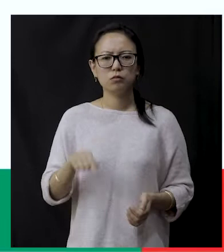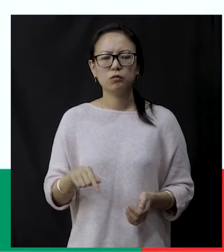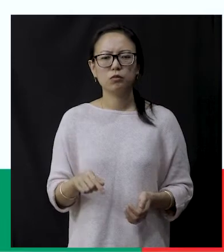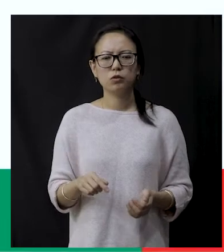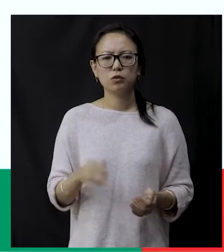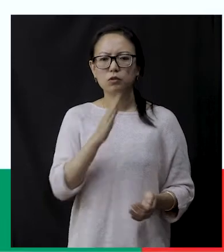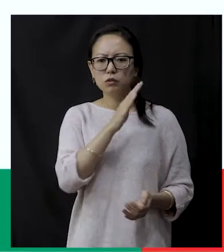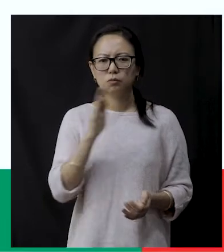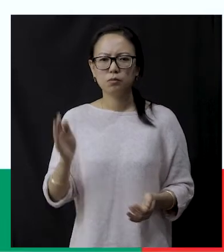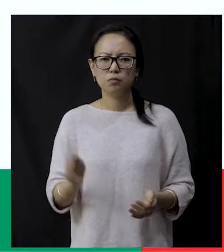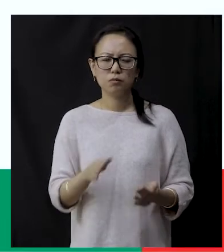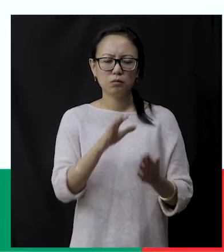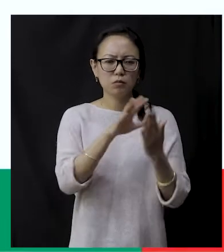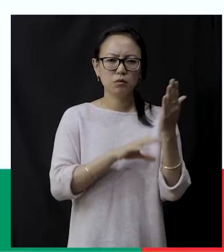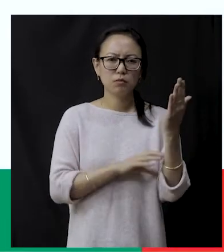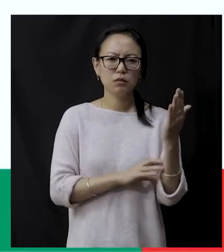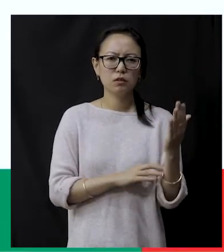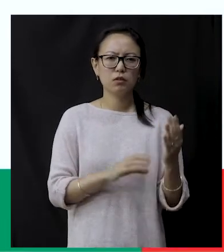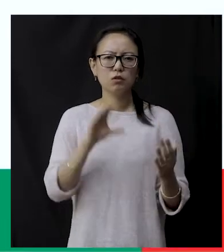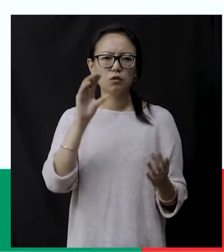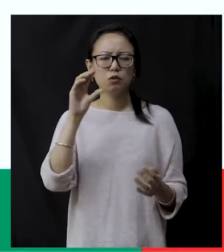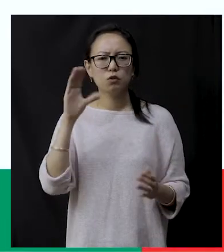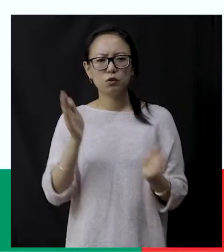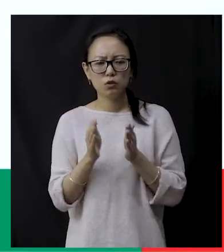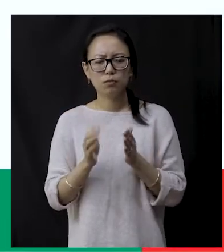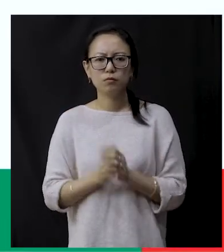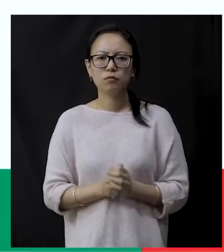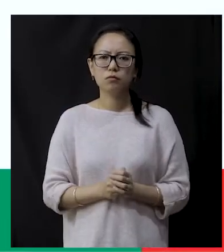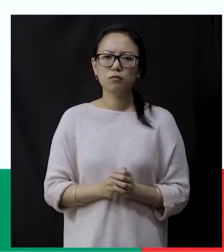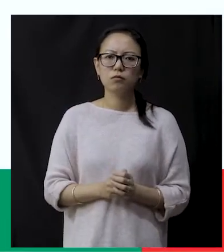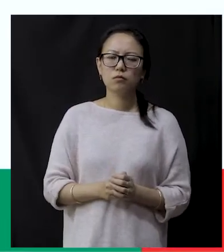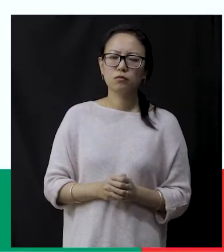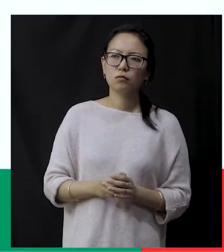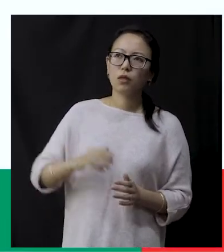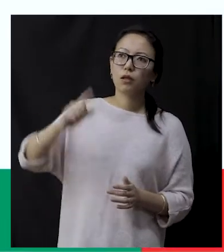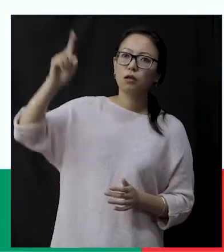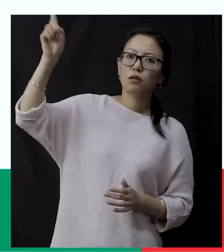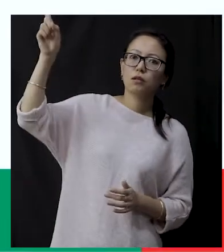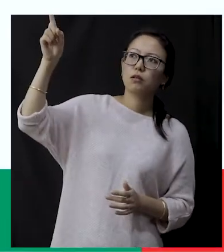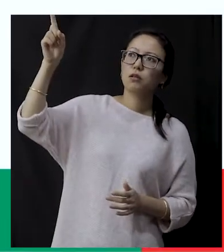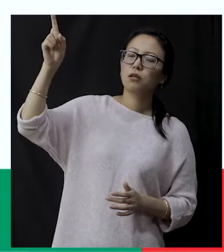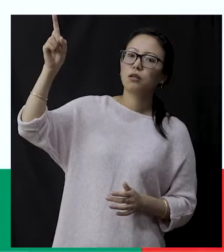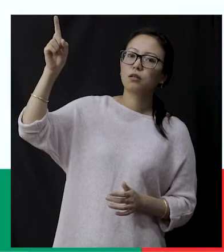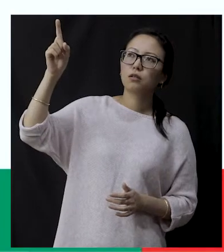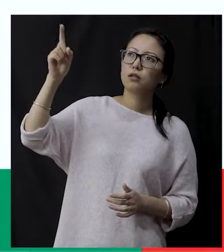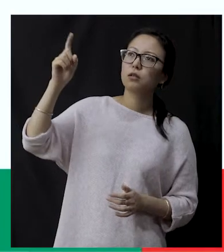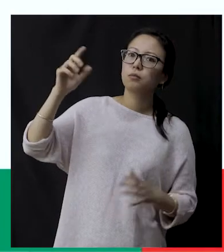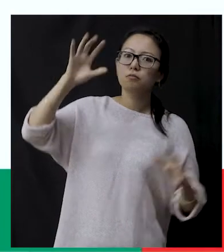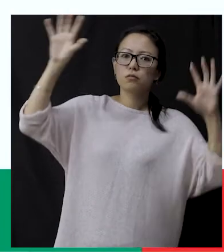Okay. So let's start. Up in the sky, what do I see?